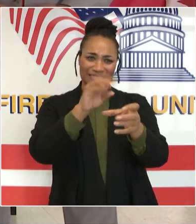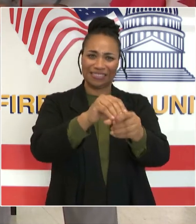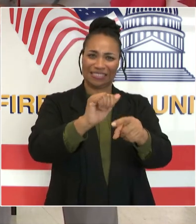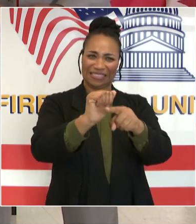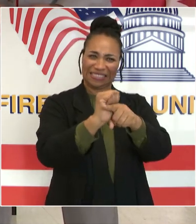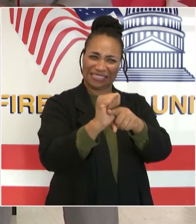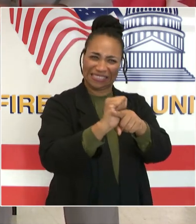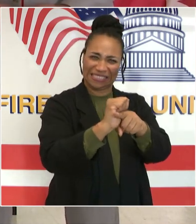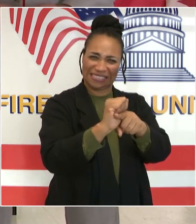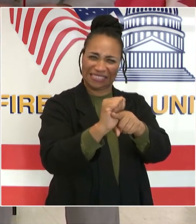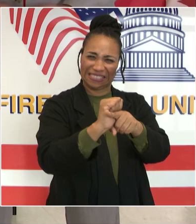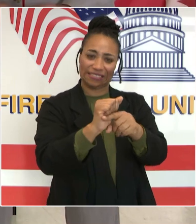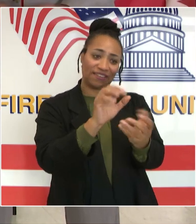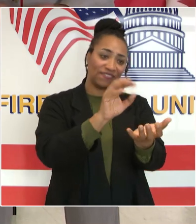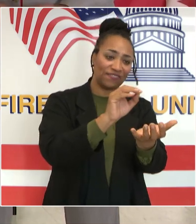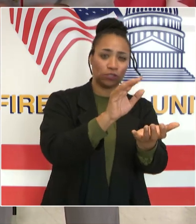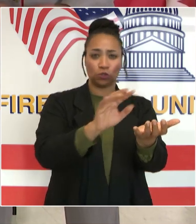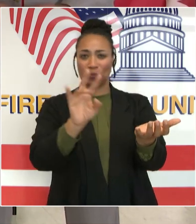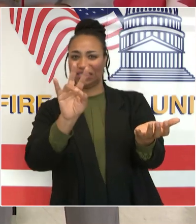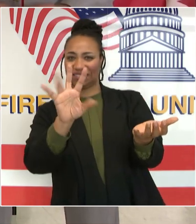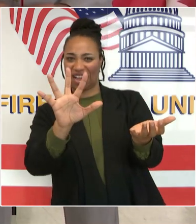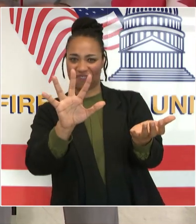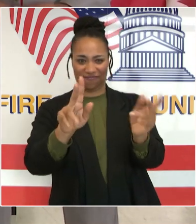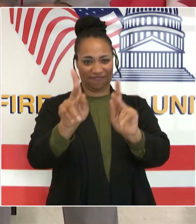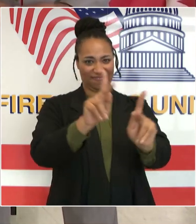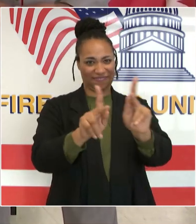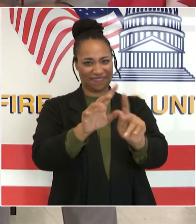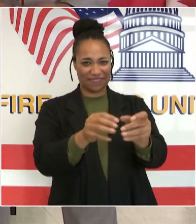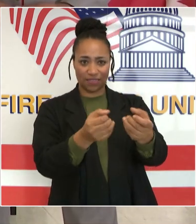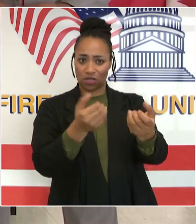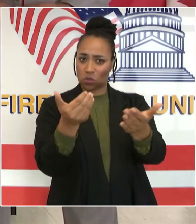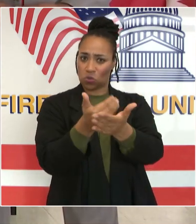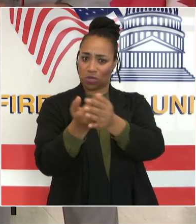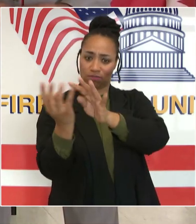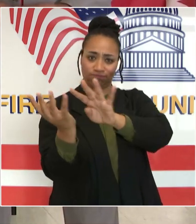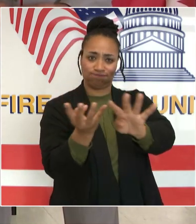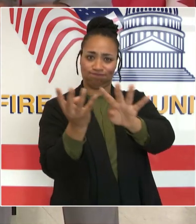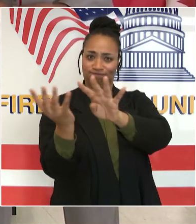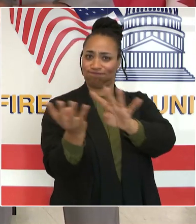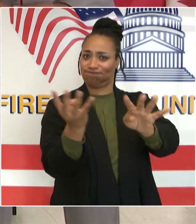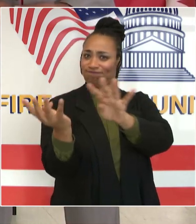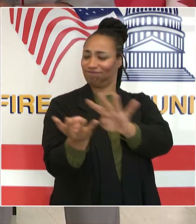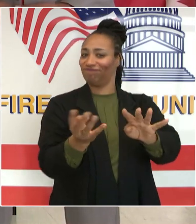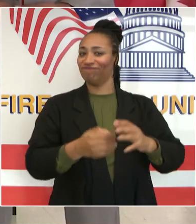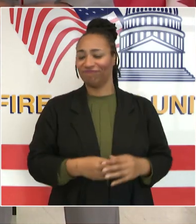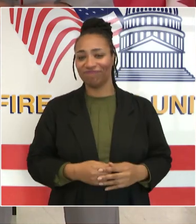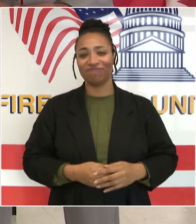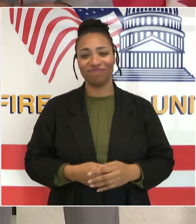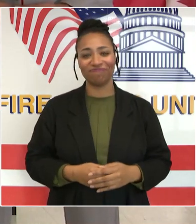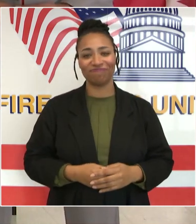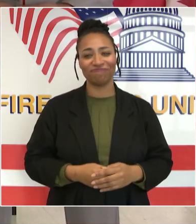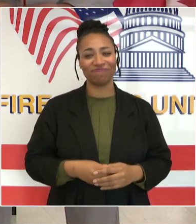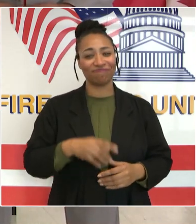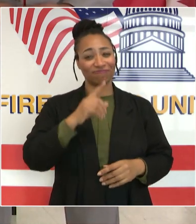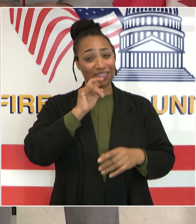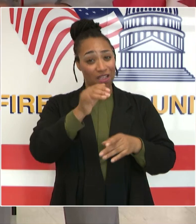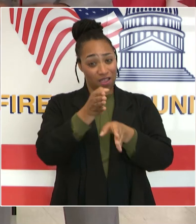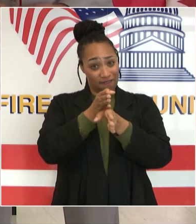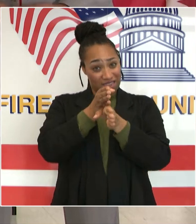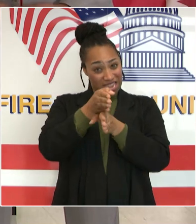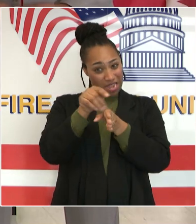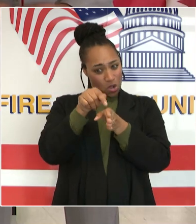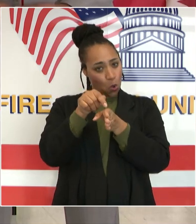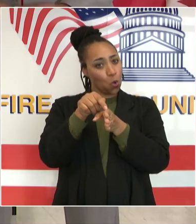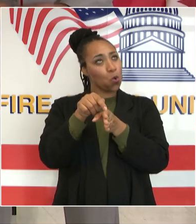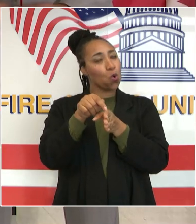high demand career. So the program will serve as a pathway to the middle class for DC residents. So I want to